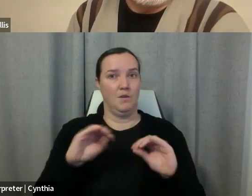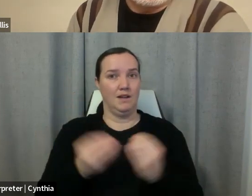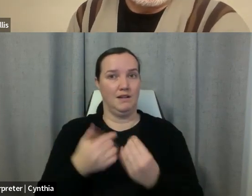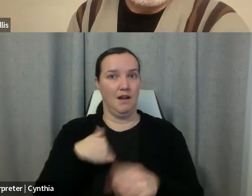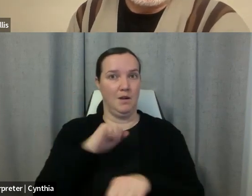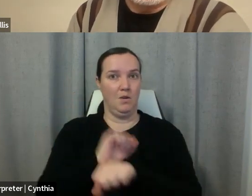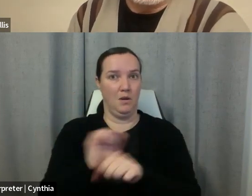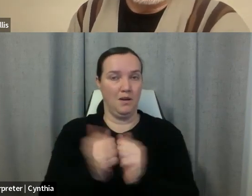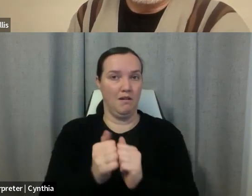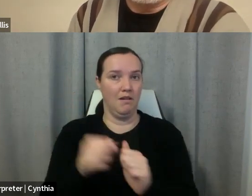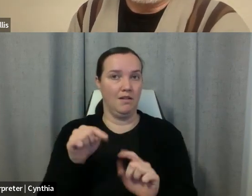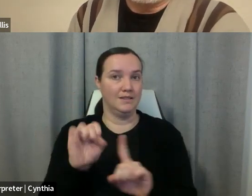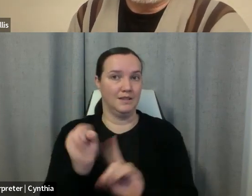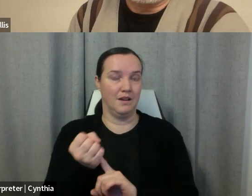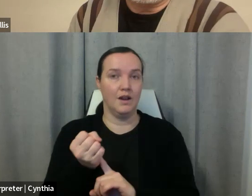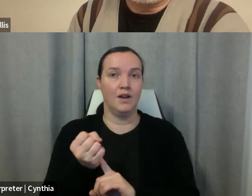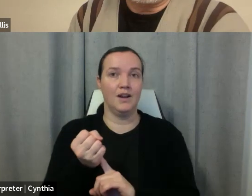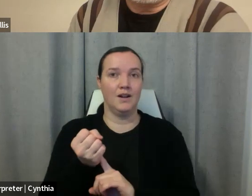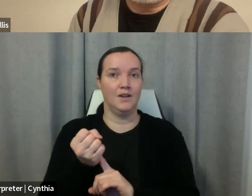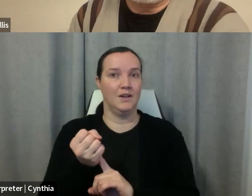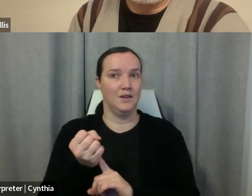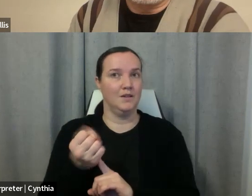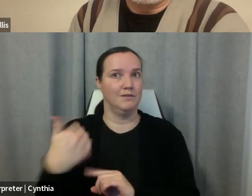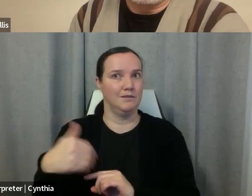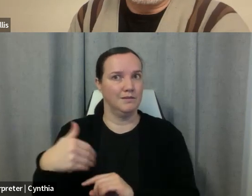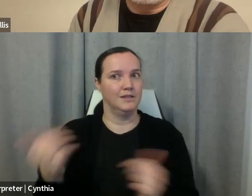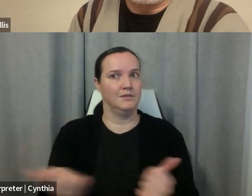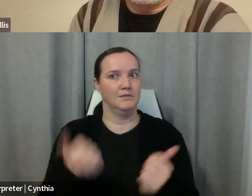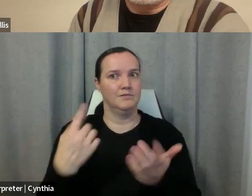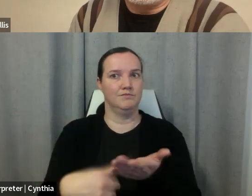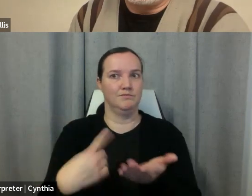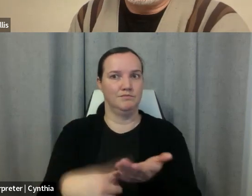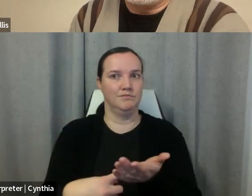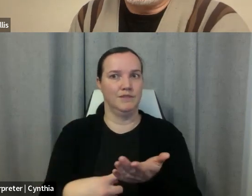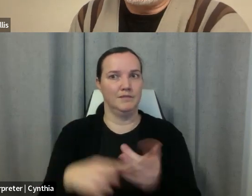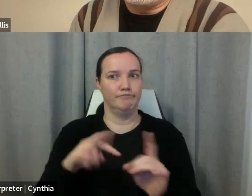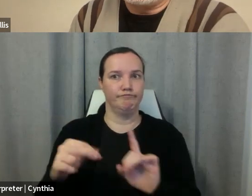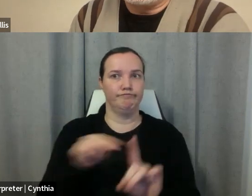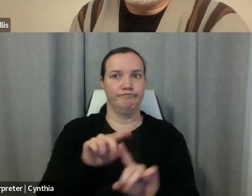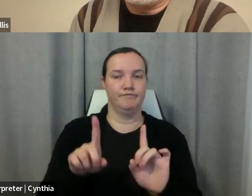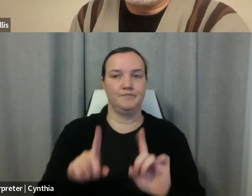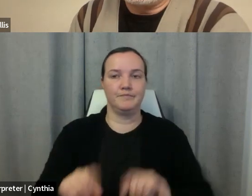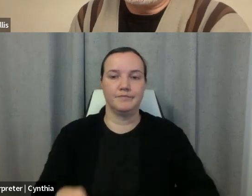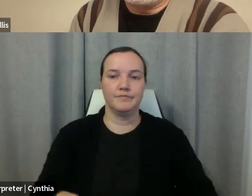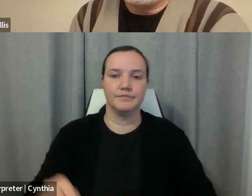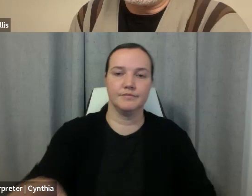with. This scenario, when we use it, it's quite a discussion of different perspectives.